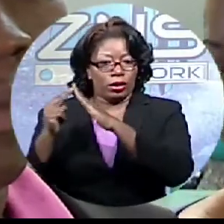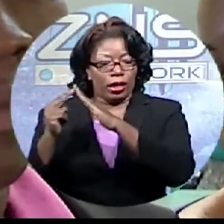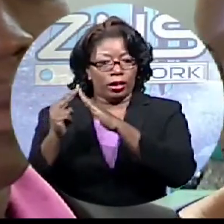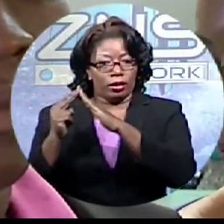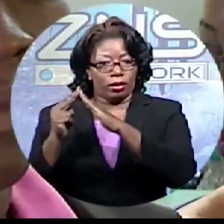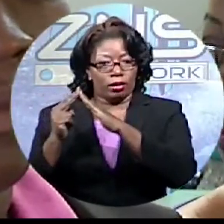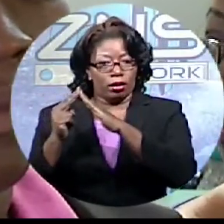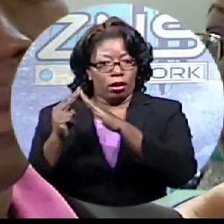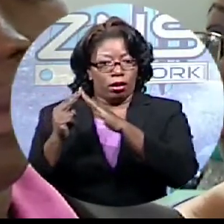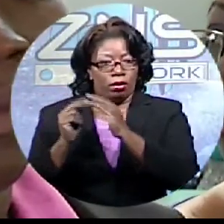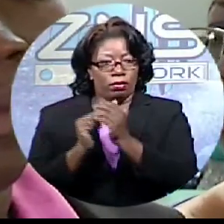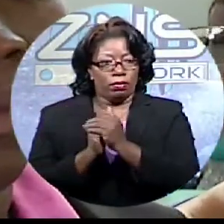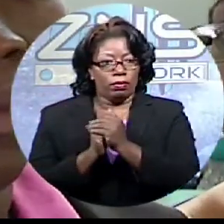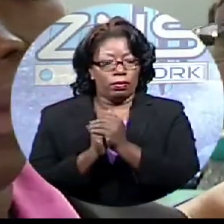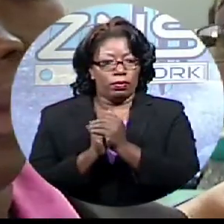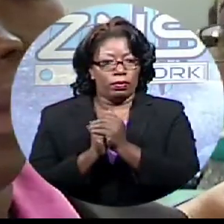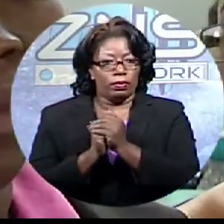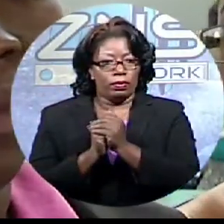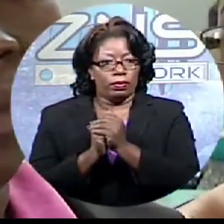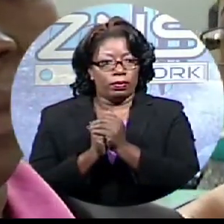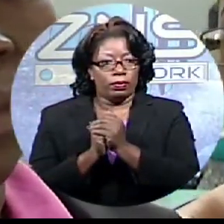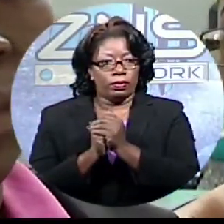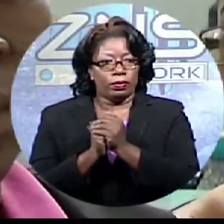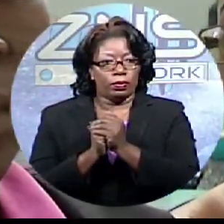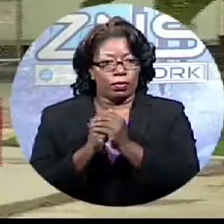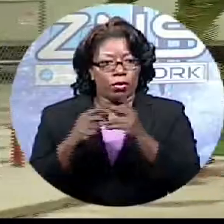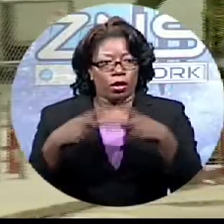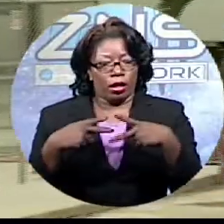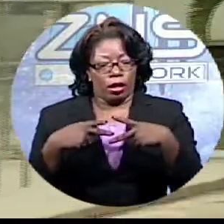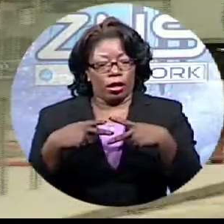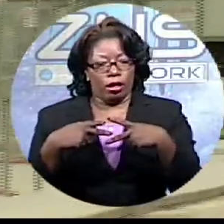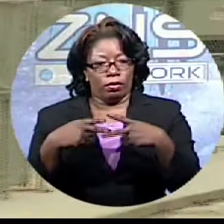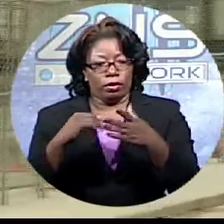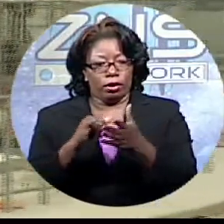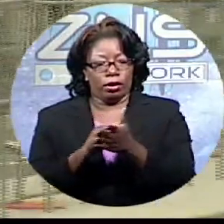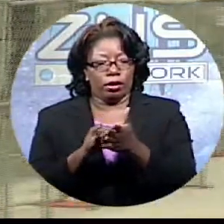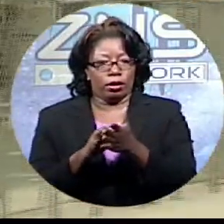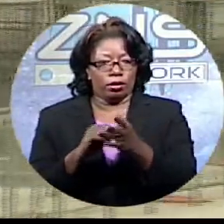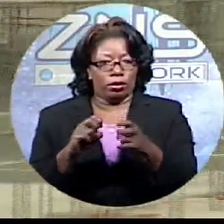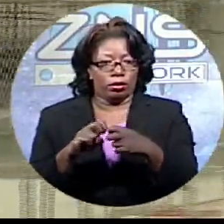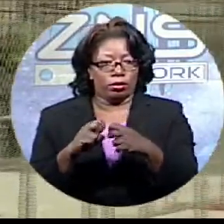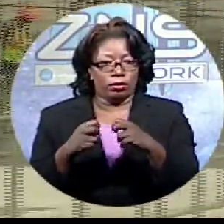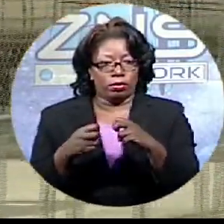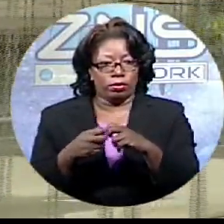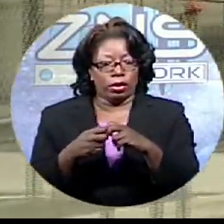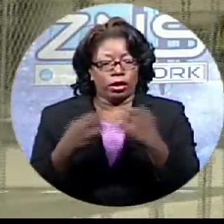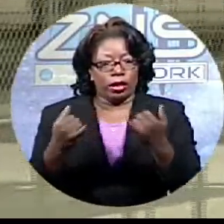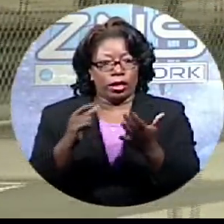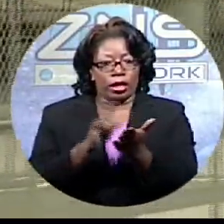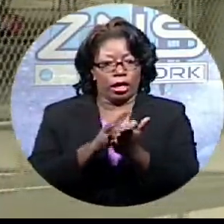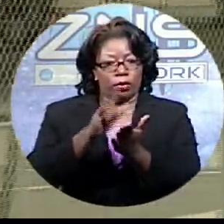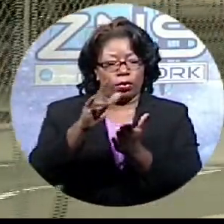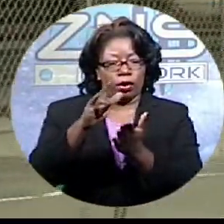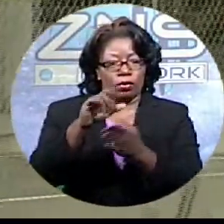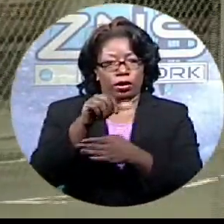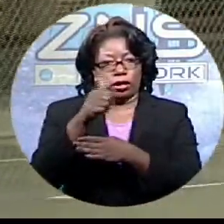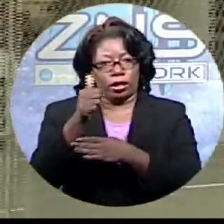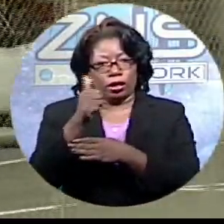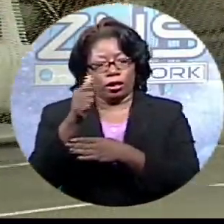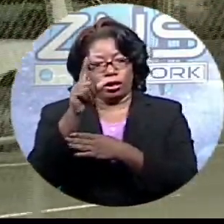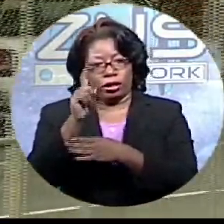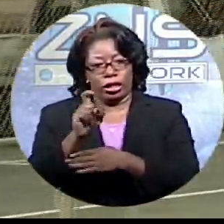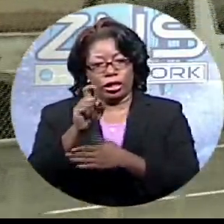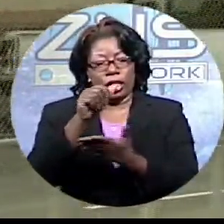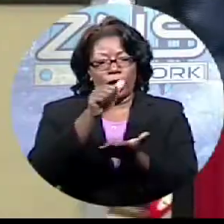very business model of the domestic operators, we're dealing with breaking bulk. Captain Butler cited the new airport as another example of a need for a new